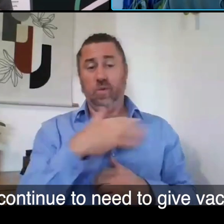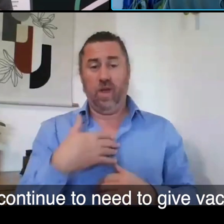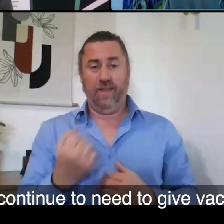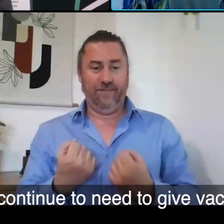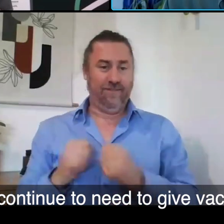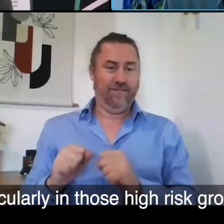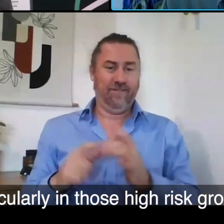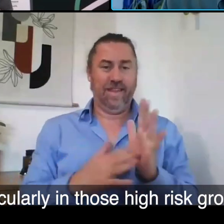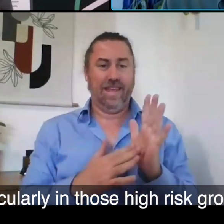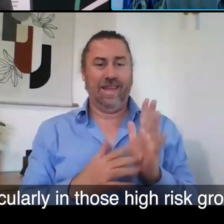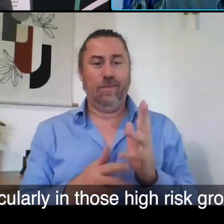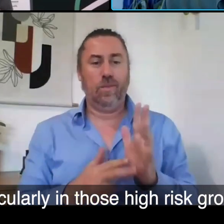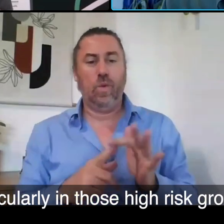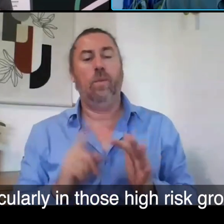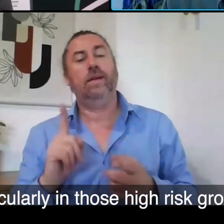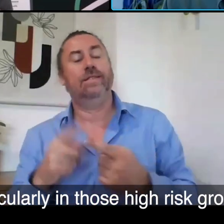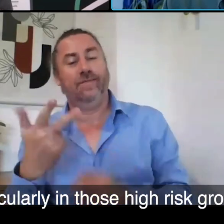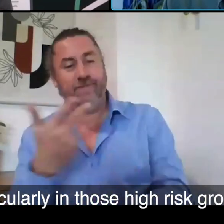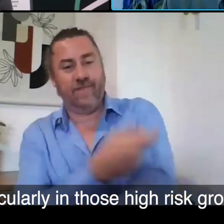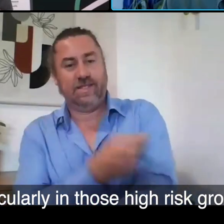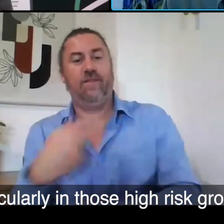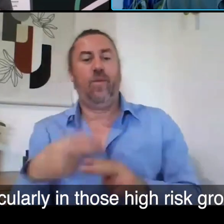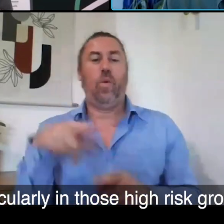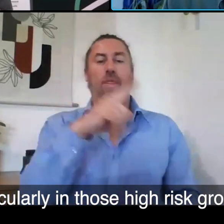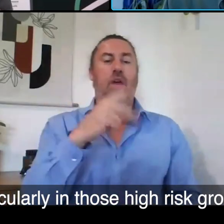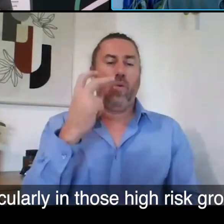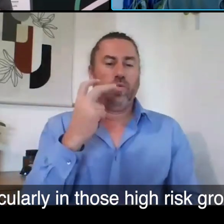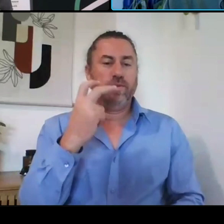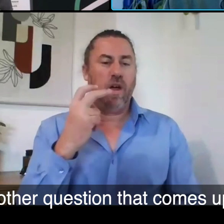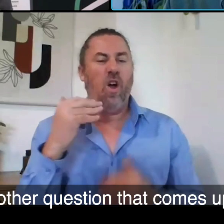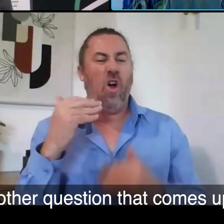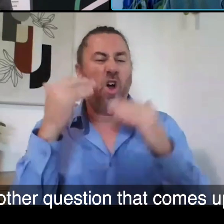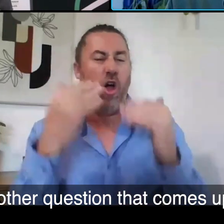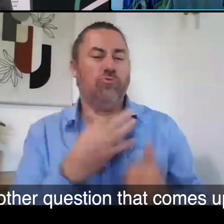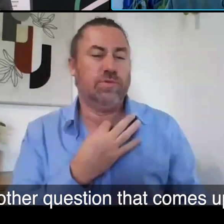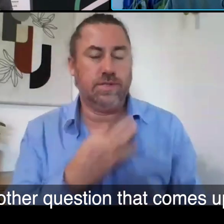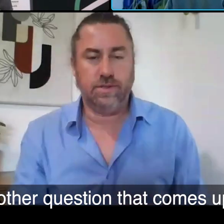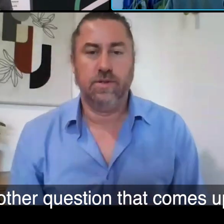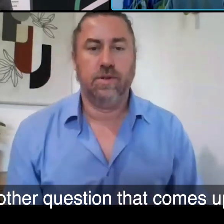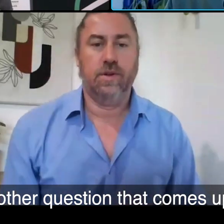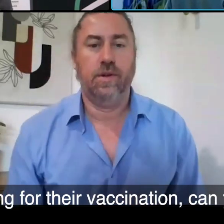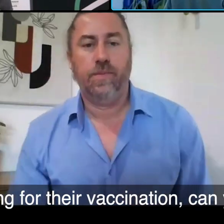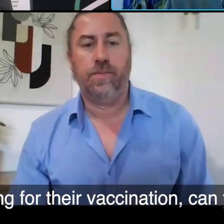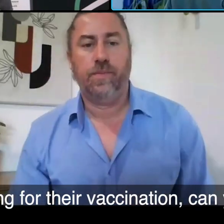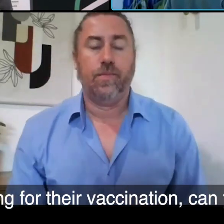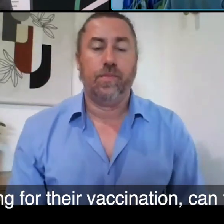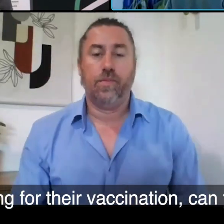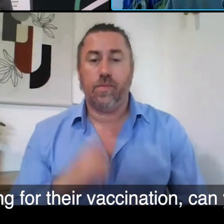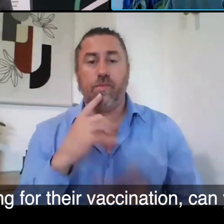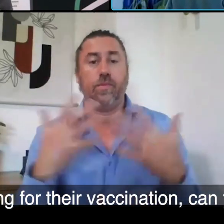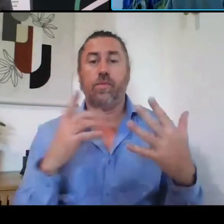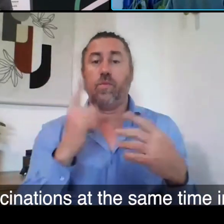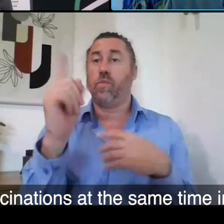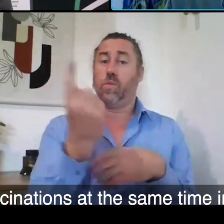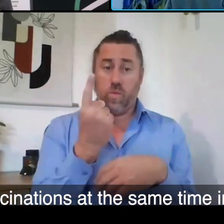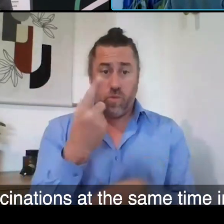need to give vaccination, particularly in those higher risk groups. I think the other question that comes up for those presenting for their vaccination,